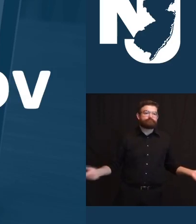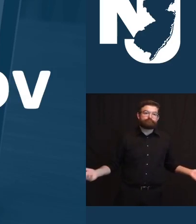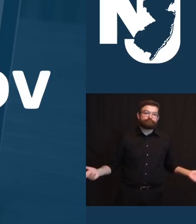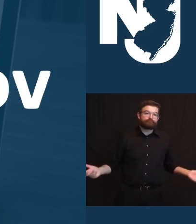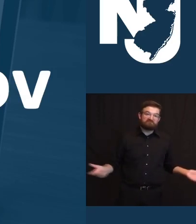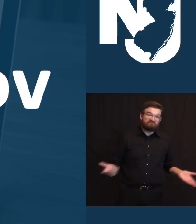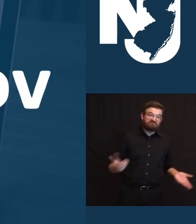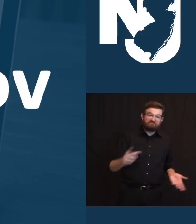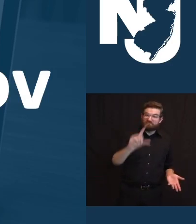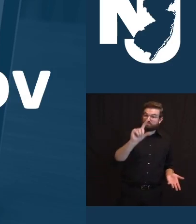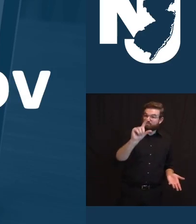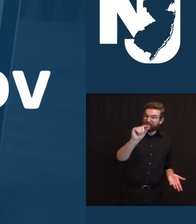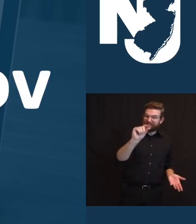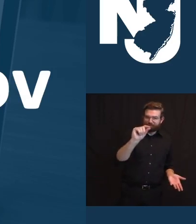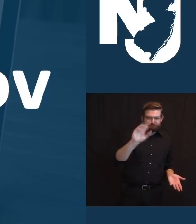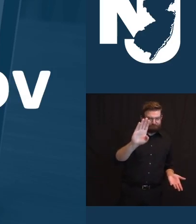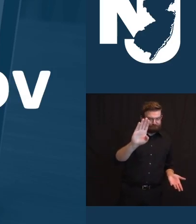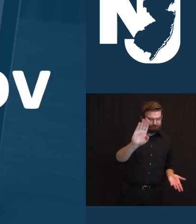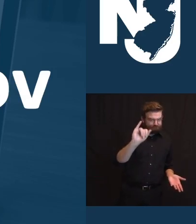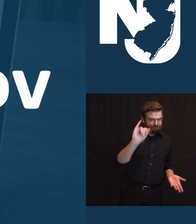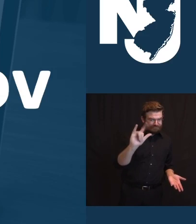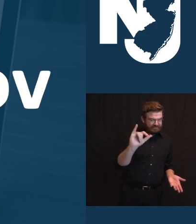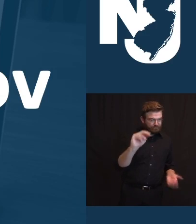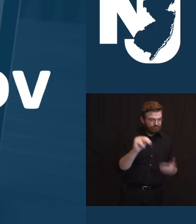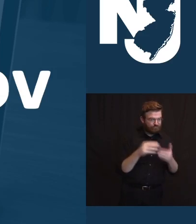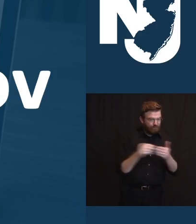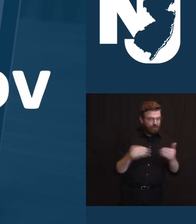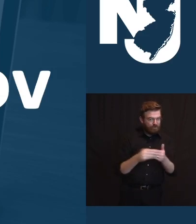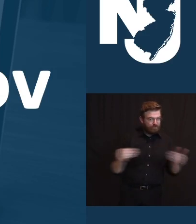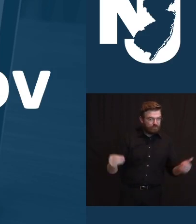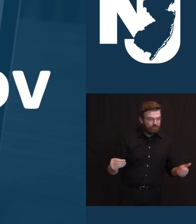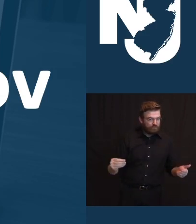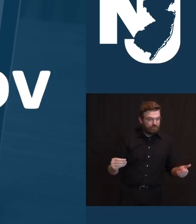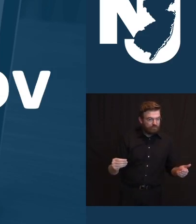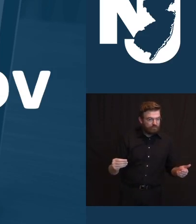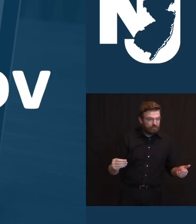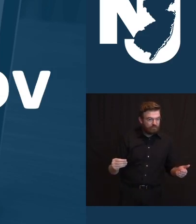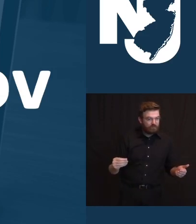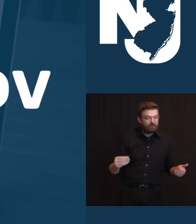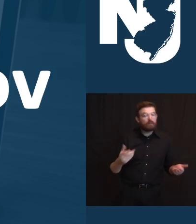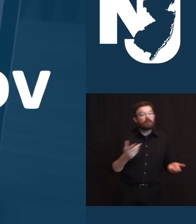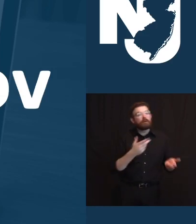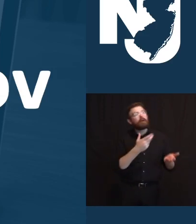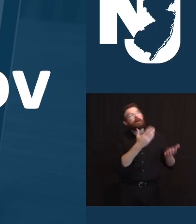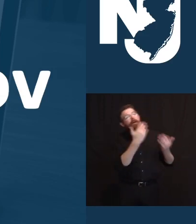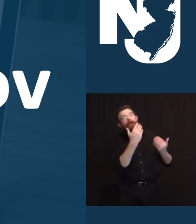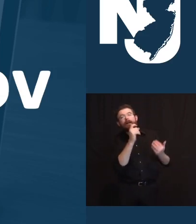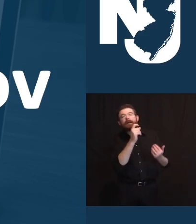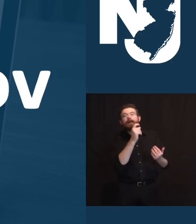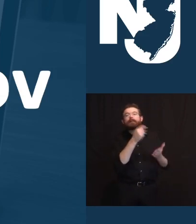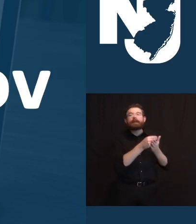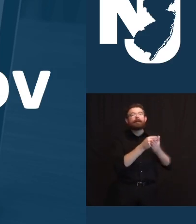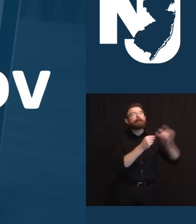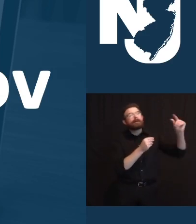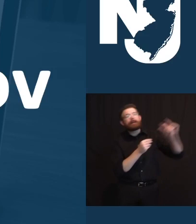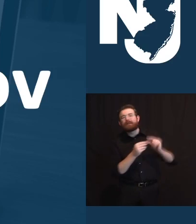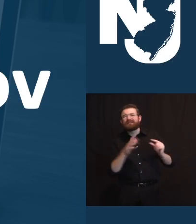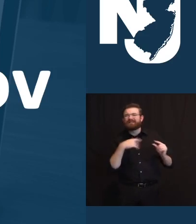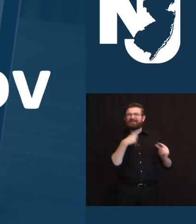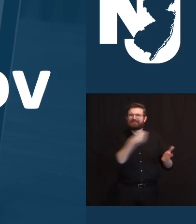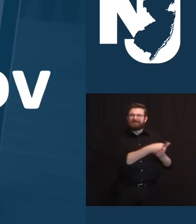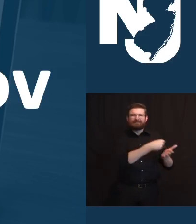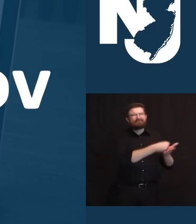billion. This is not a modest, at the edges, nice to have. This is a gotta have to keep us solvent, to